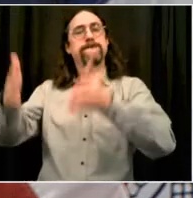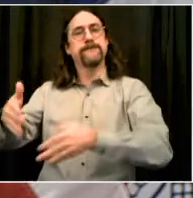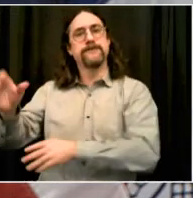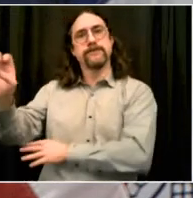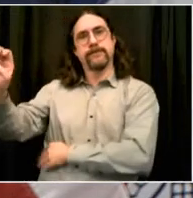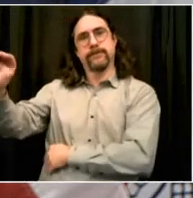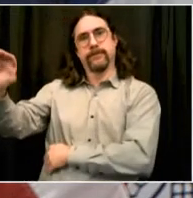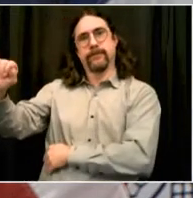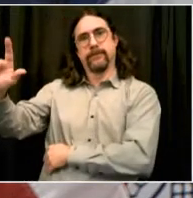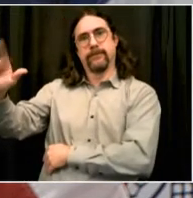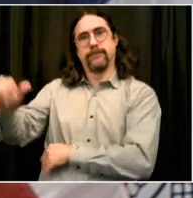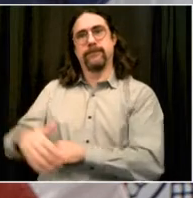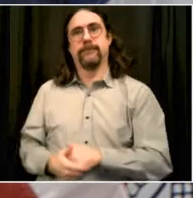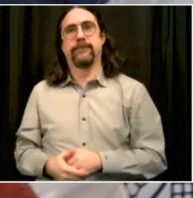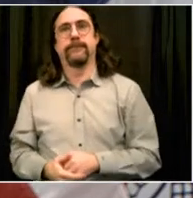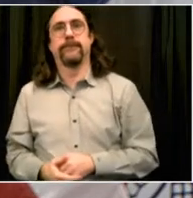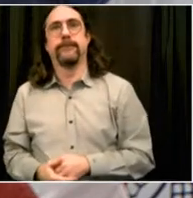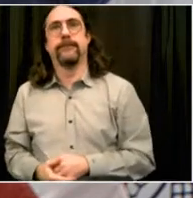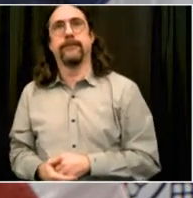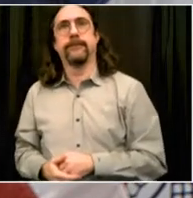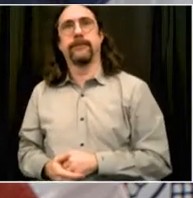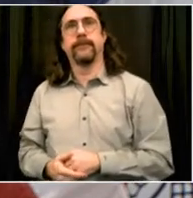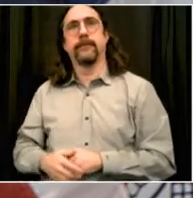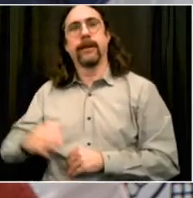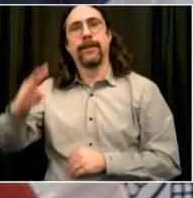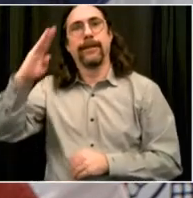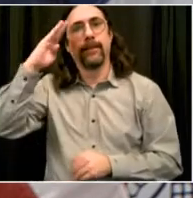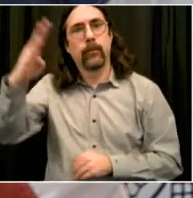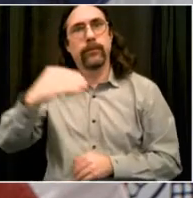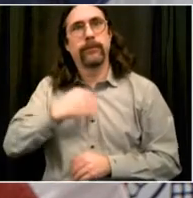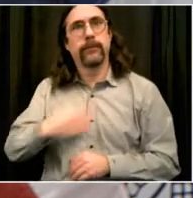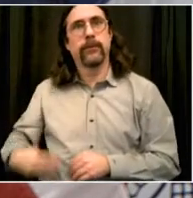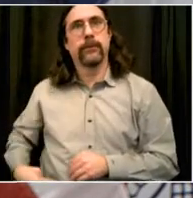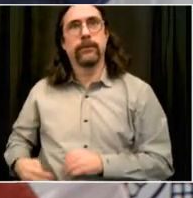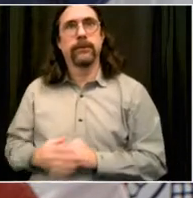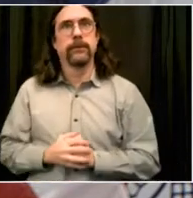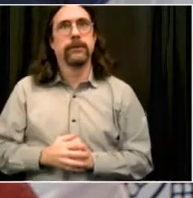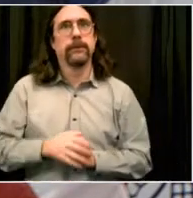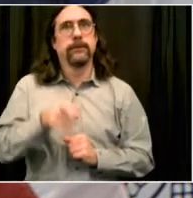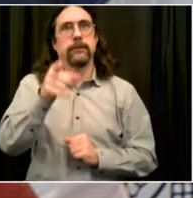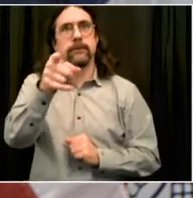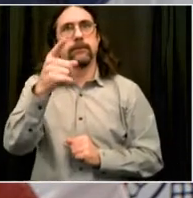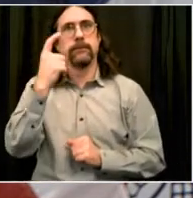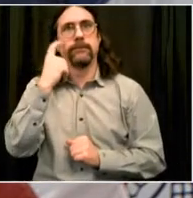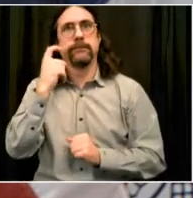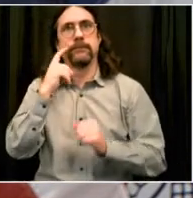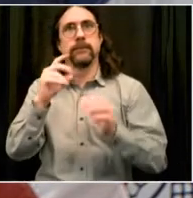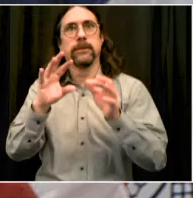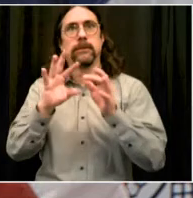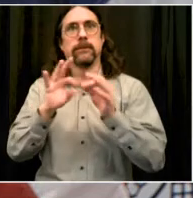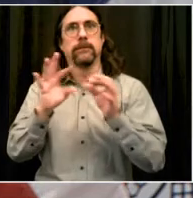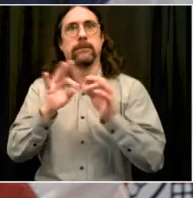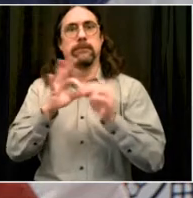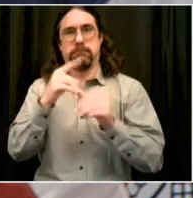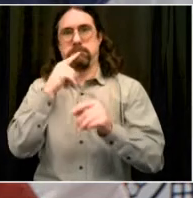before some of these restrictions are put into effect, with closure of indoor dining, closure of non-essential businesses. Public advocate Jumaane